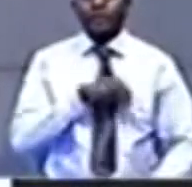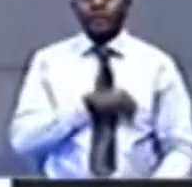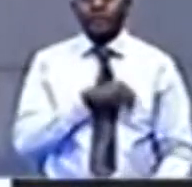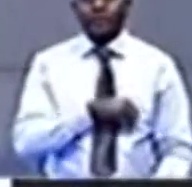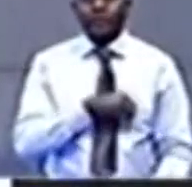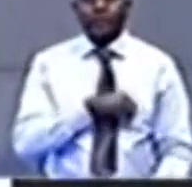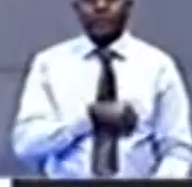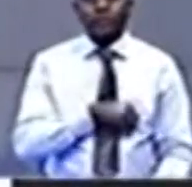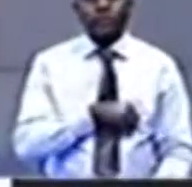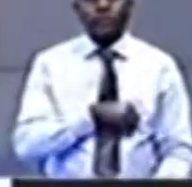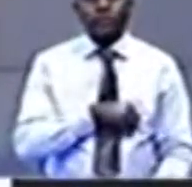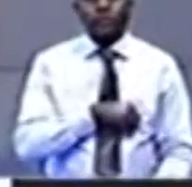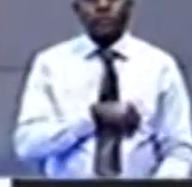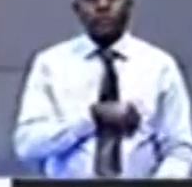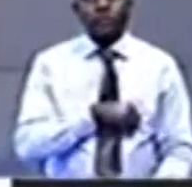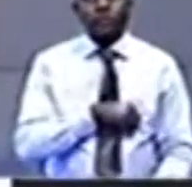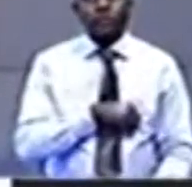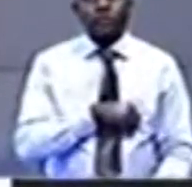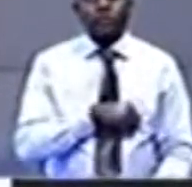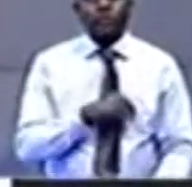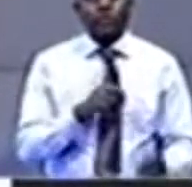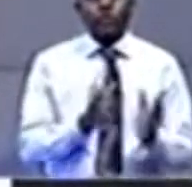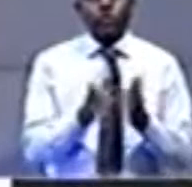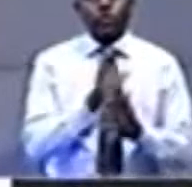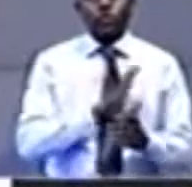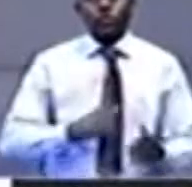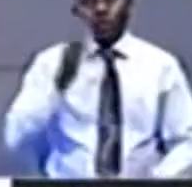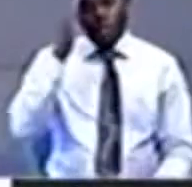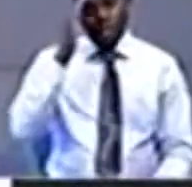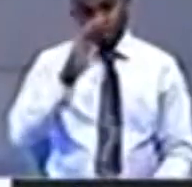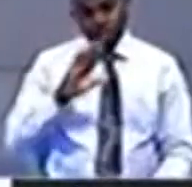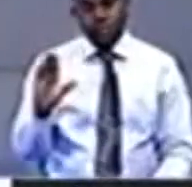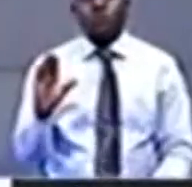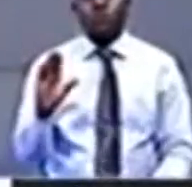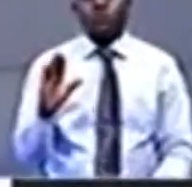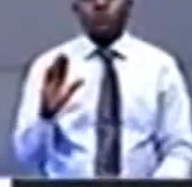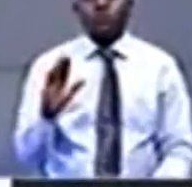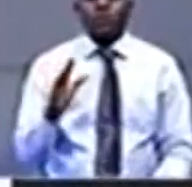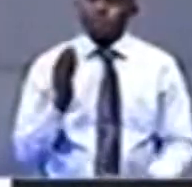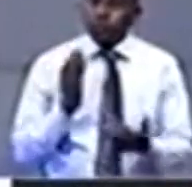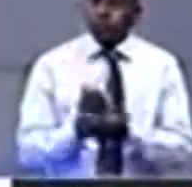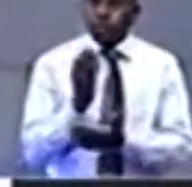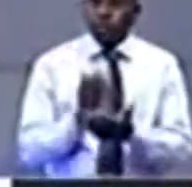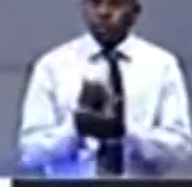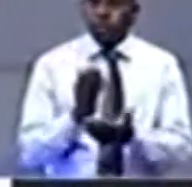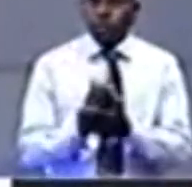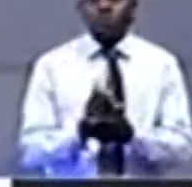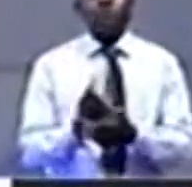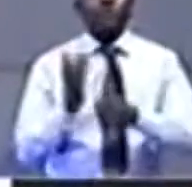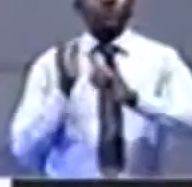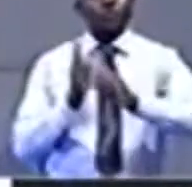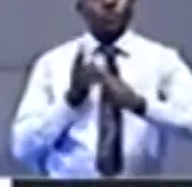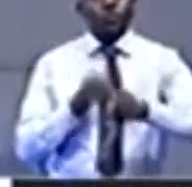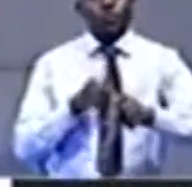heart. Because Jesus knew it, but that righteousness with which they were condemning and